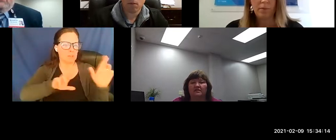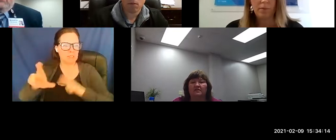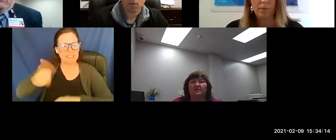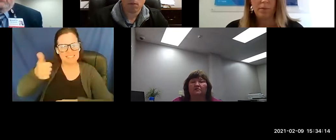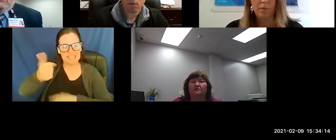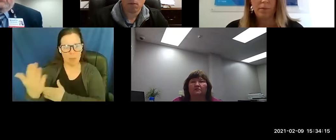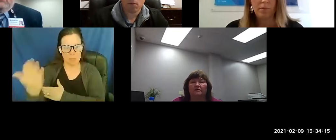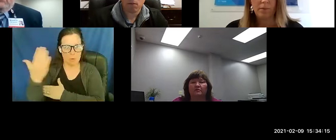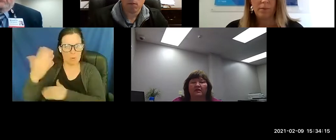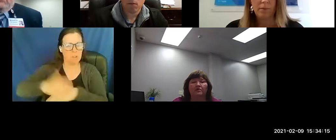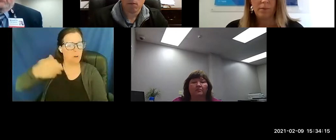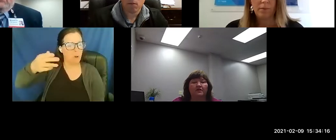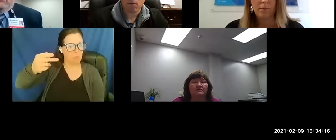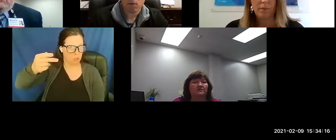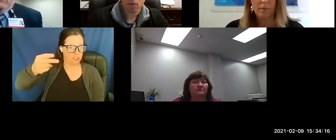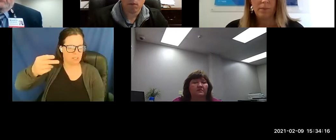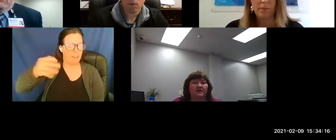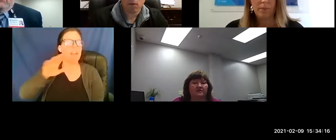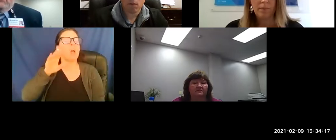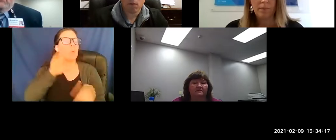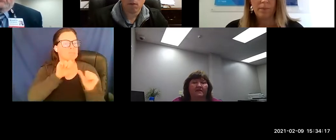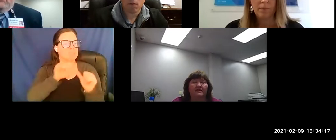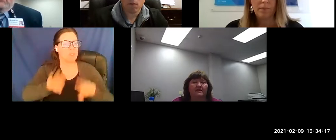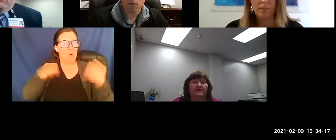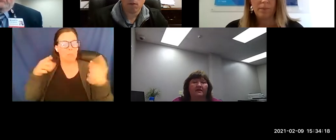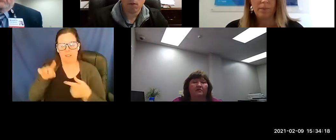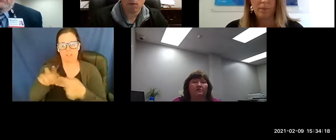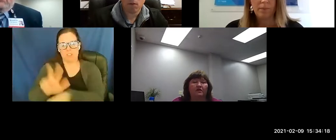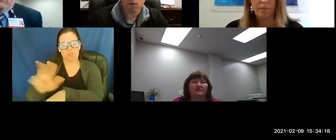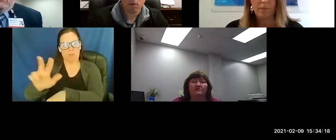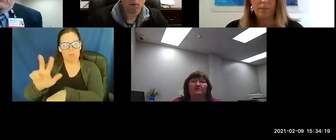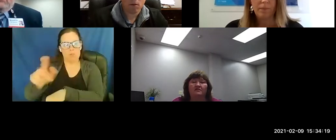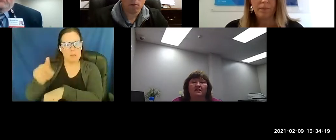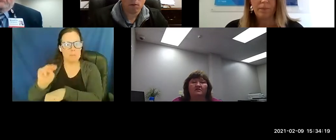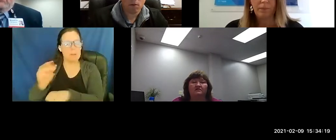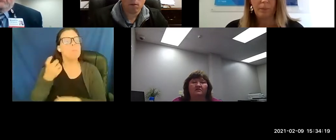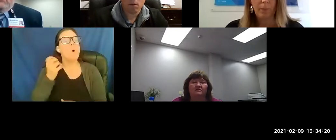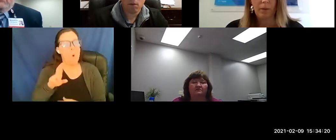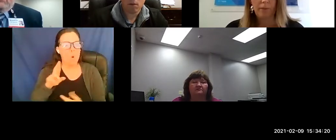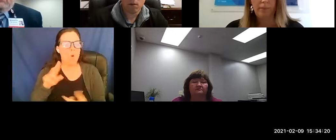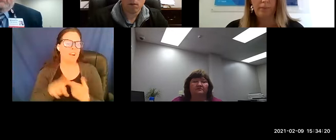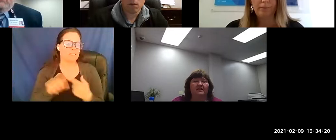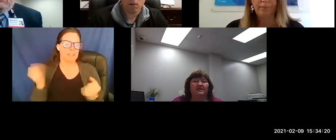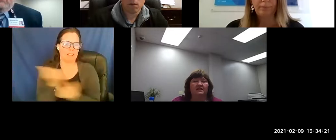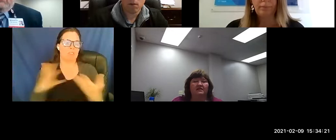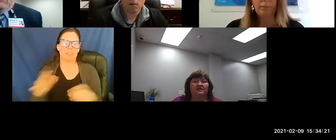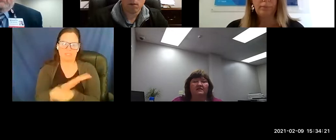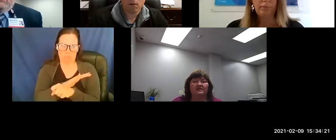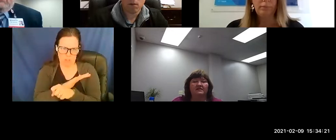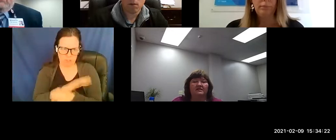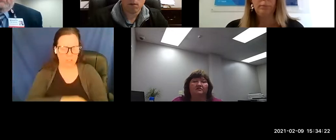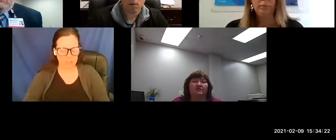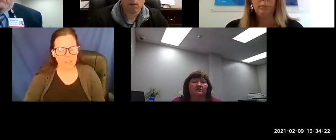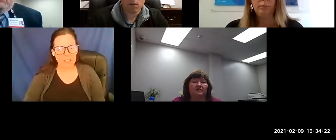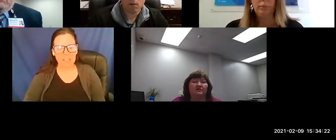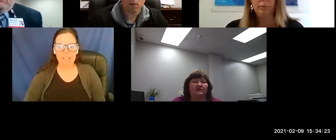Thursday. It will remain open until 3 p.m. or until all the slots are full. This is a